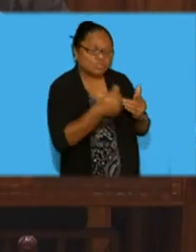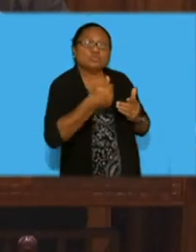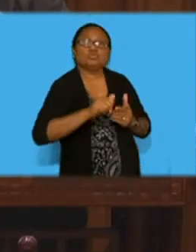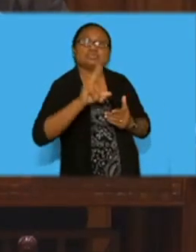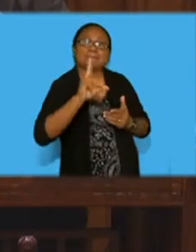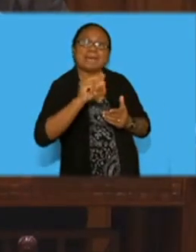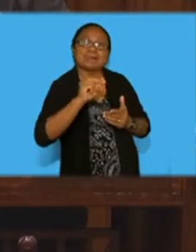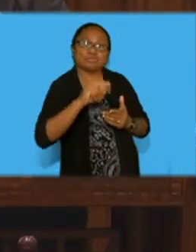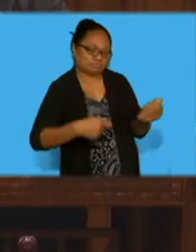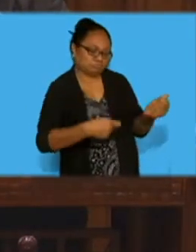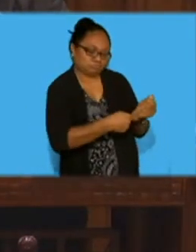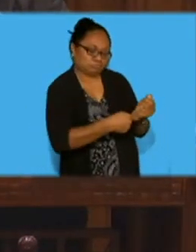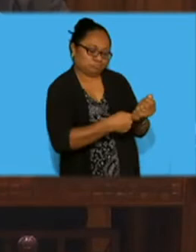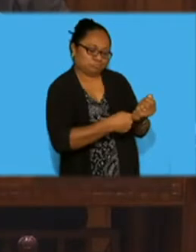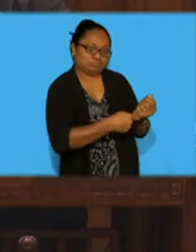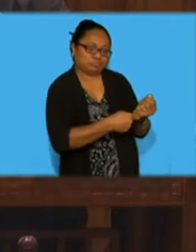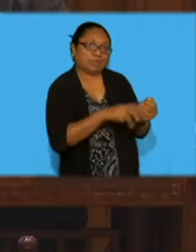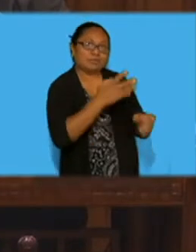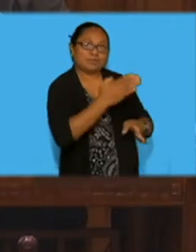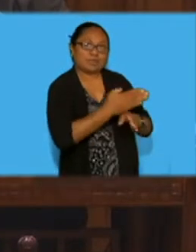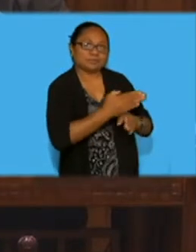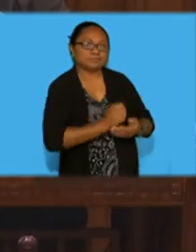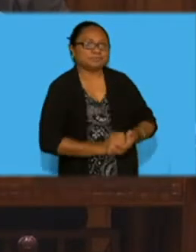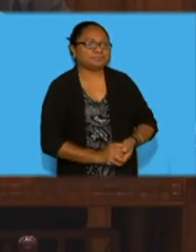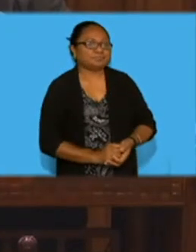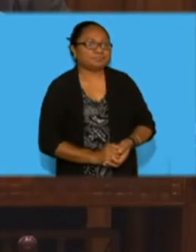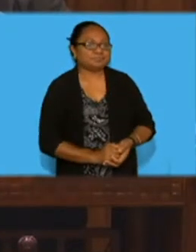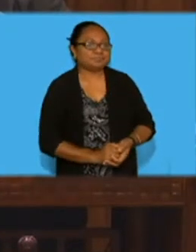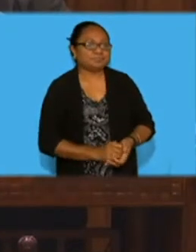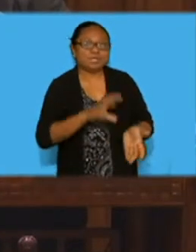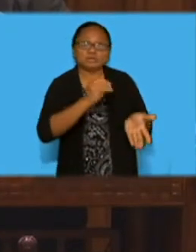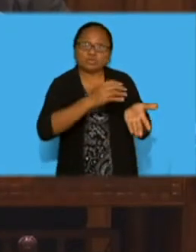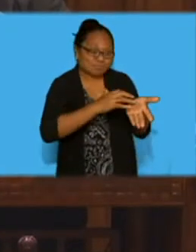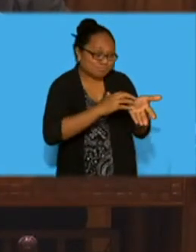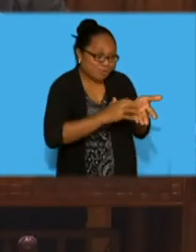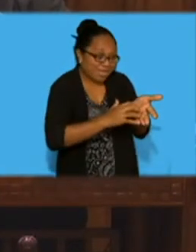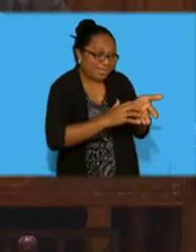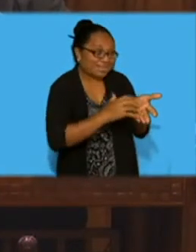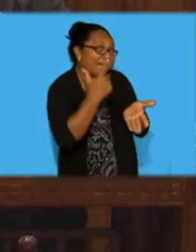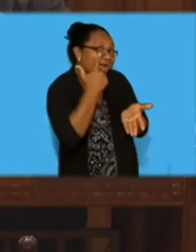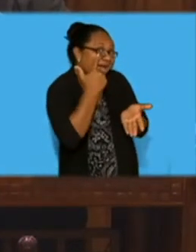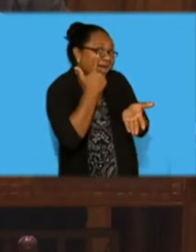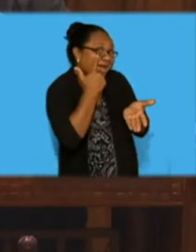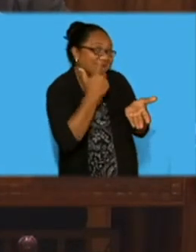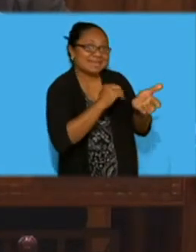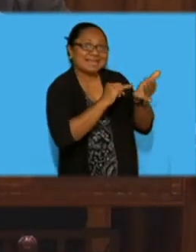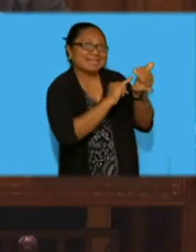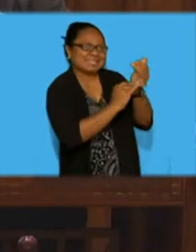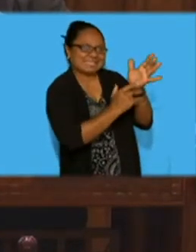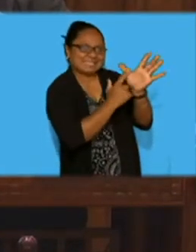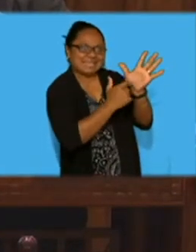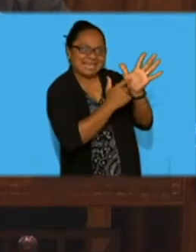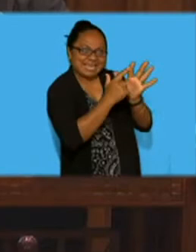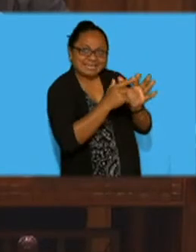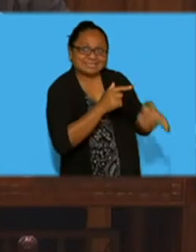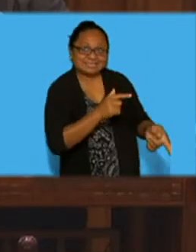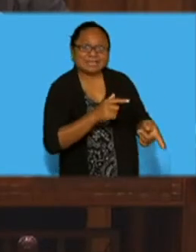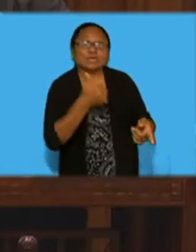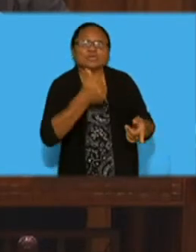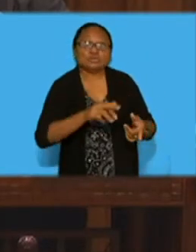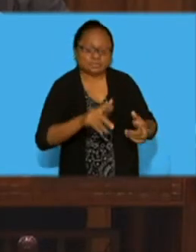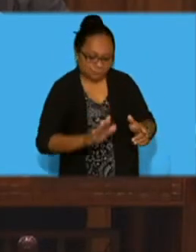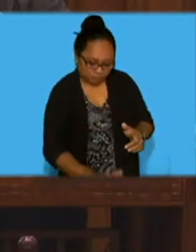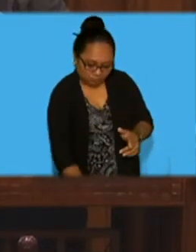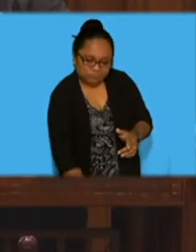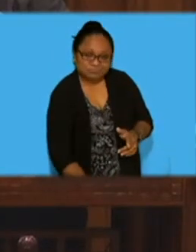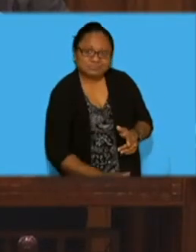Speaker. Madam Speaker, the Braille Eye Slate will assist in the early Braille learning of the visually impaired children from a young